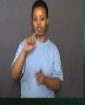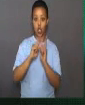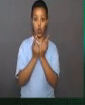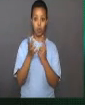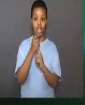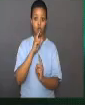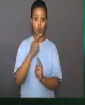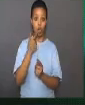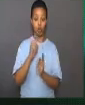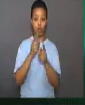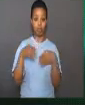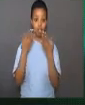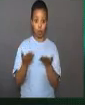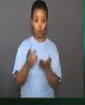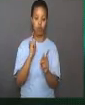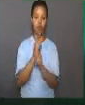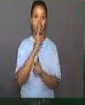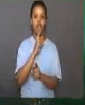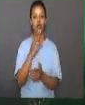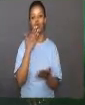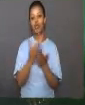correct. Good work.